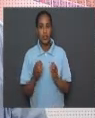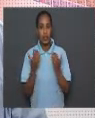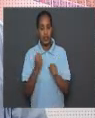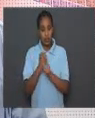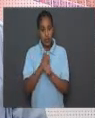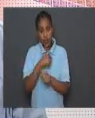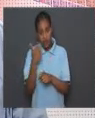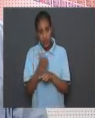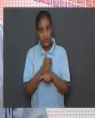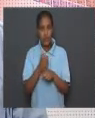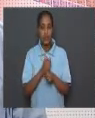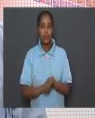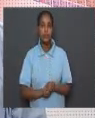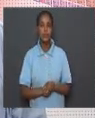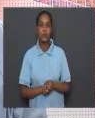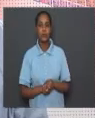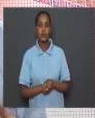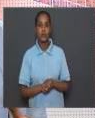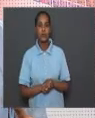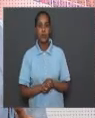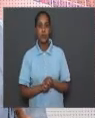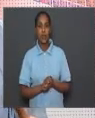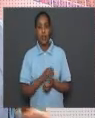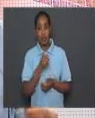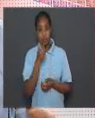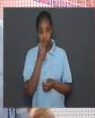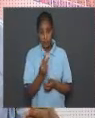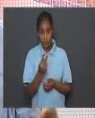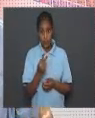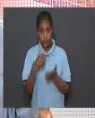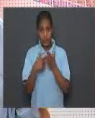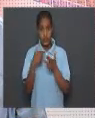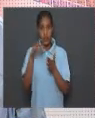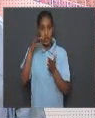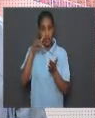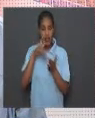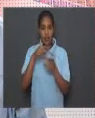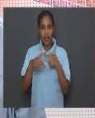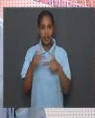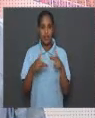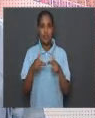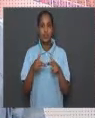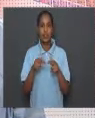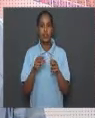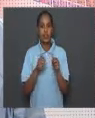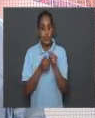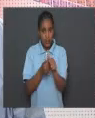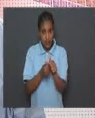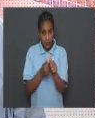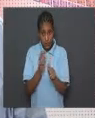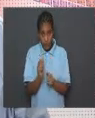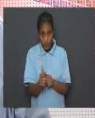us do another activity. Have another look at this reactivity series. In a